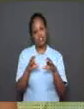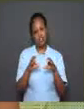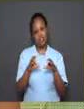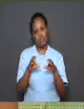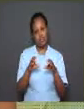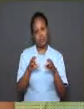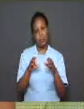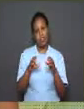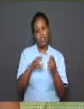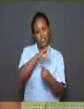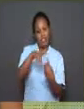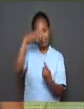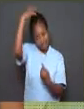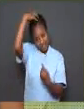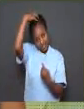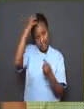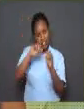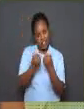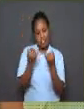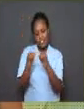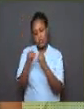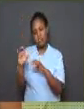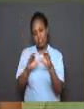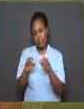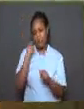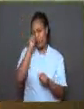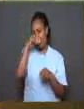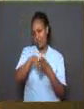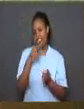the distribution of state power in Ethiopia.